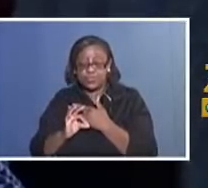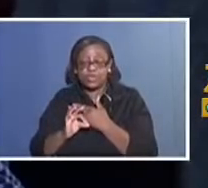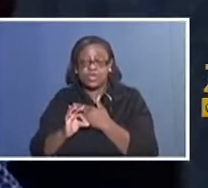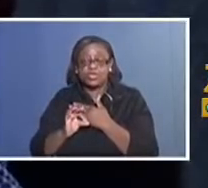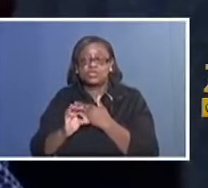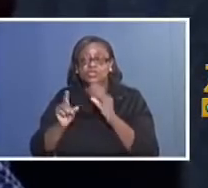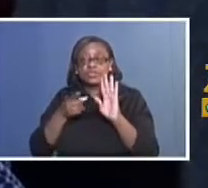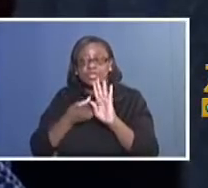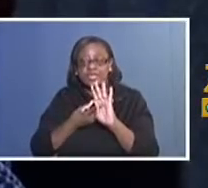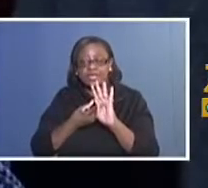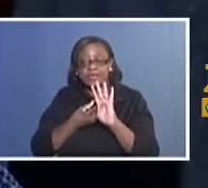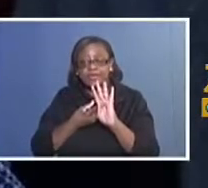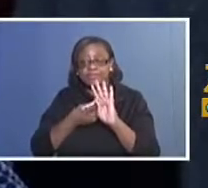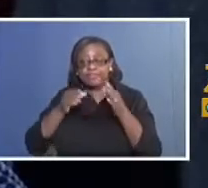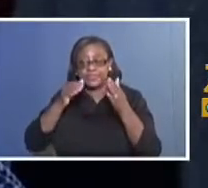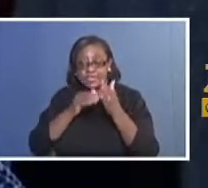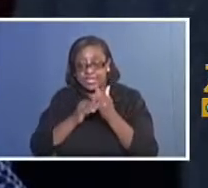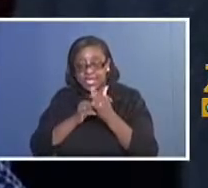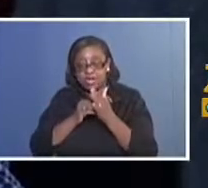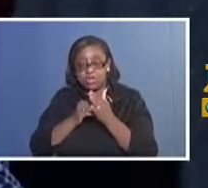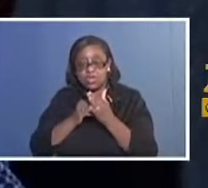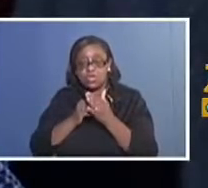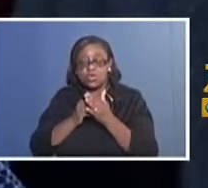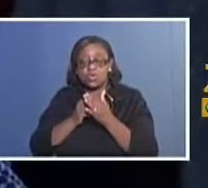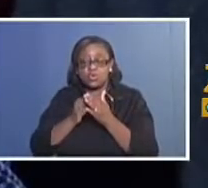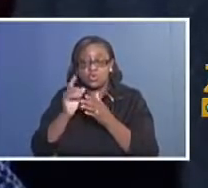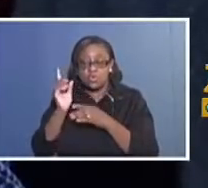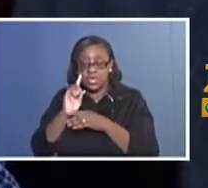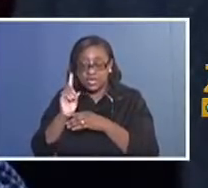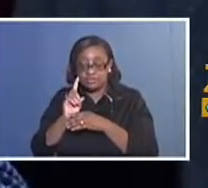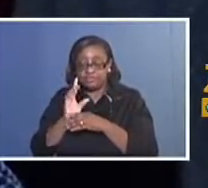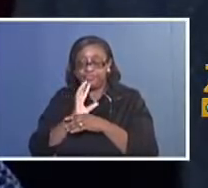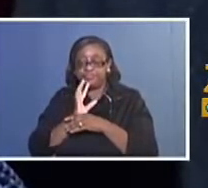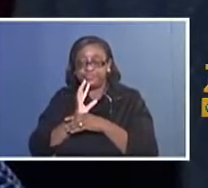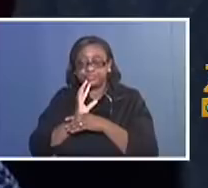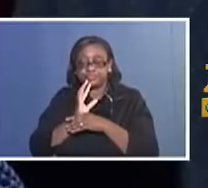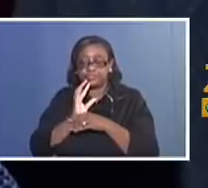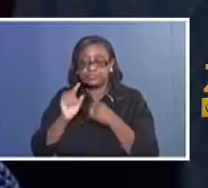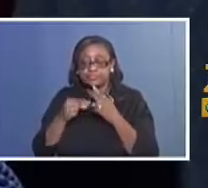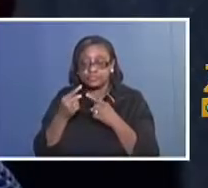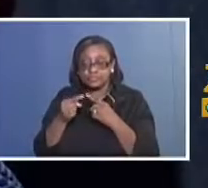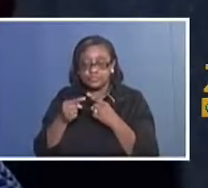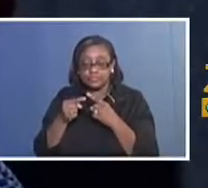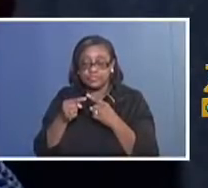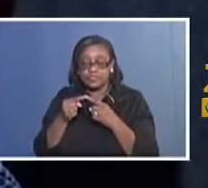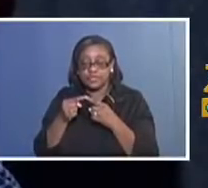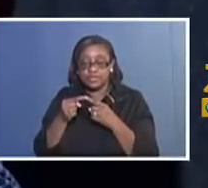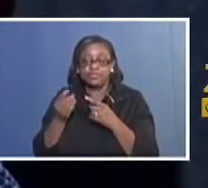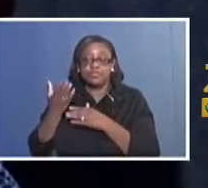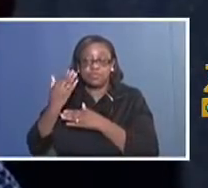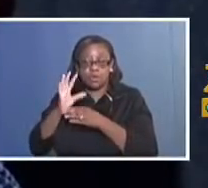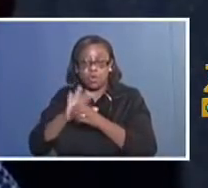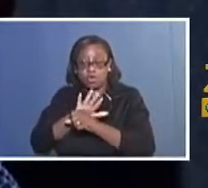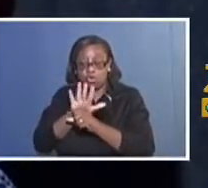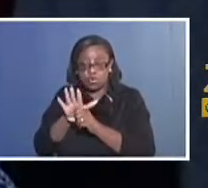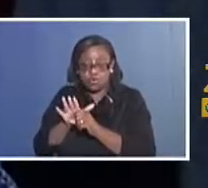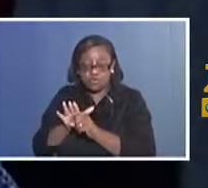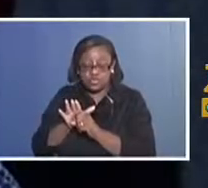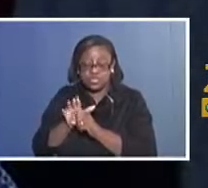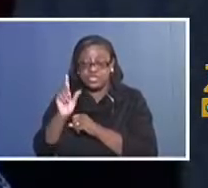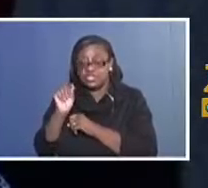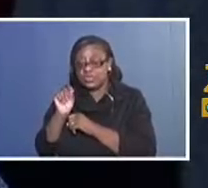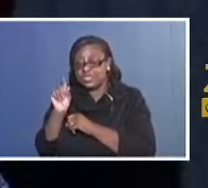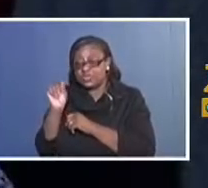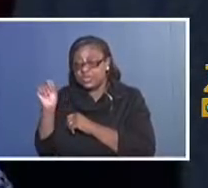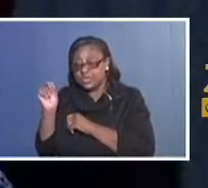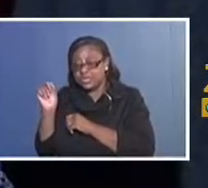resumption of the negotiations for the master contract, where we, before COVID in